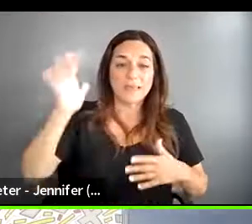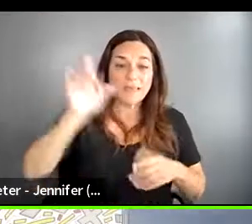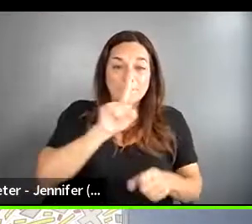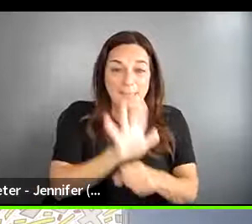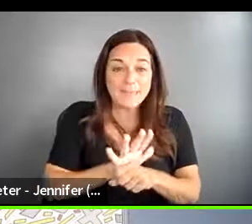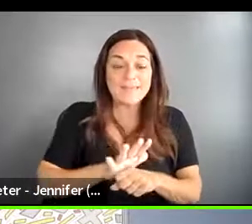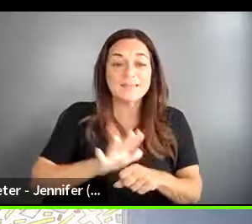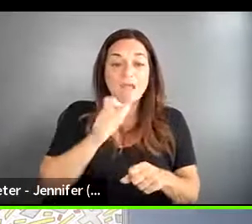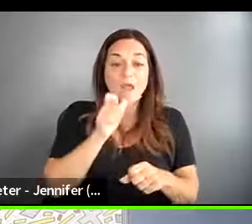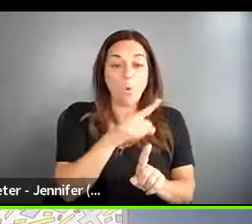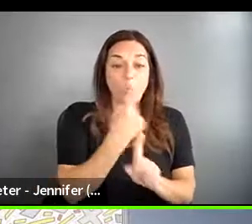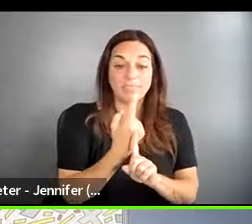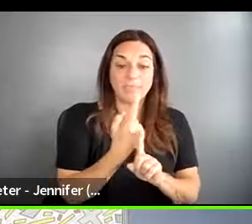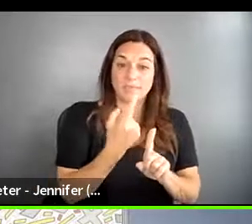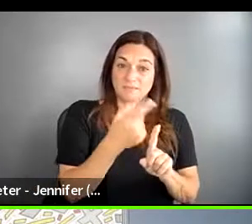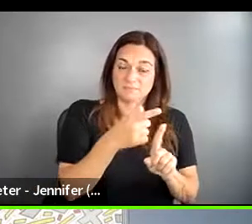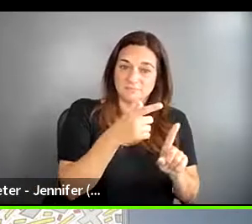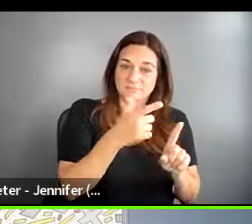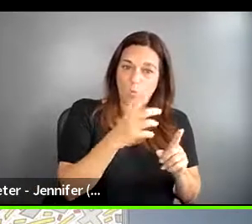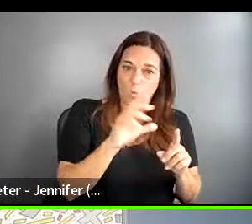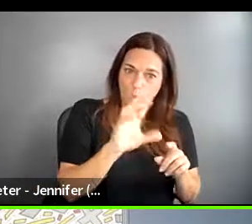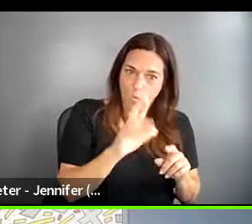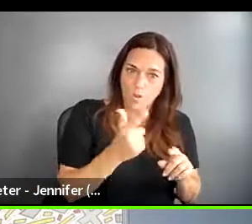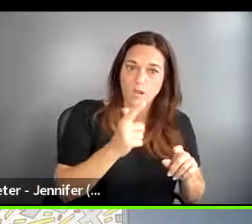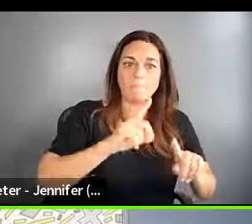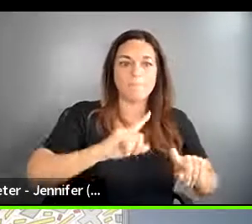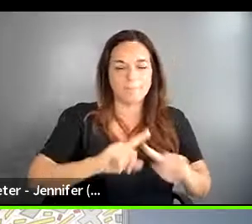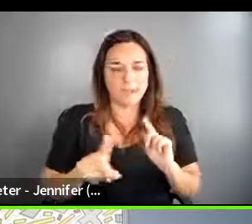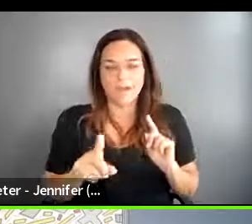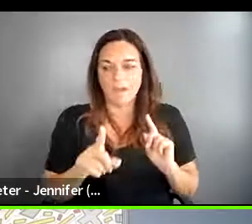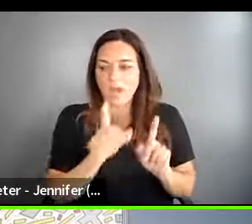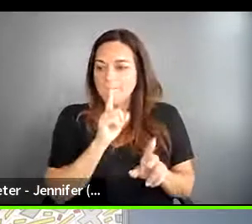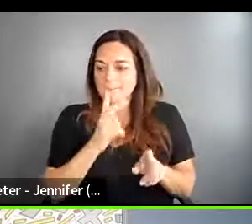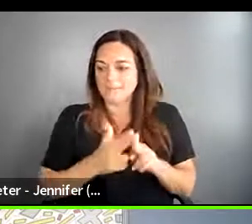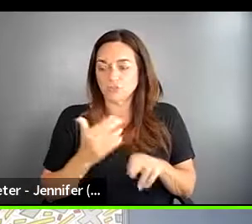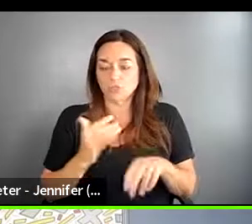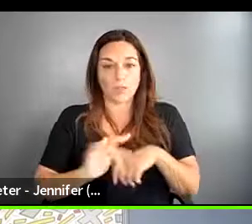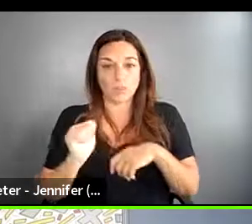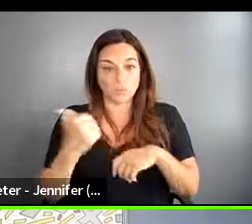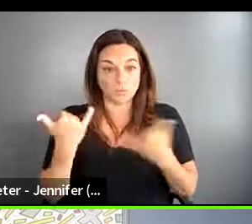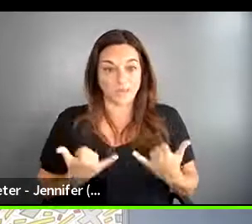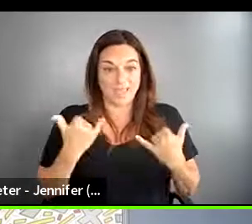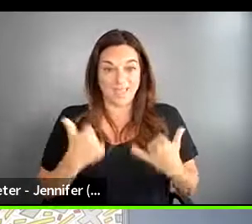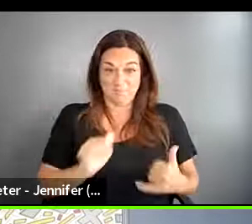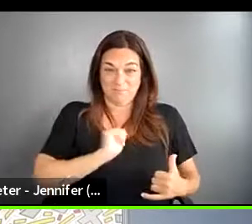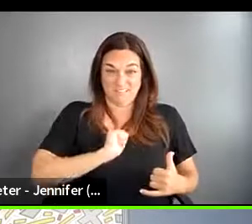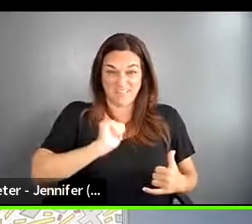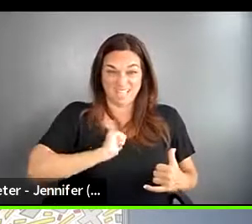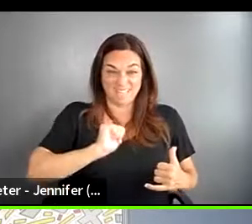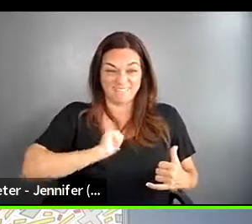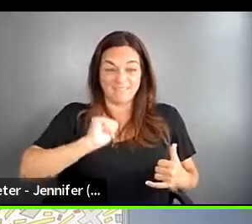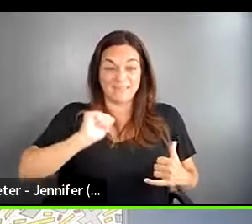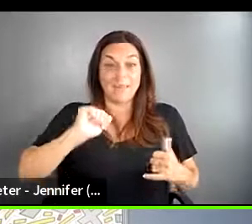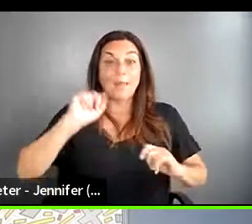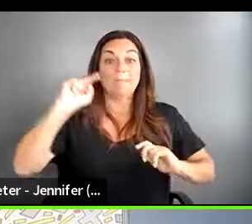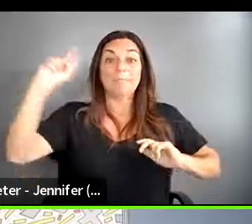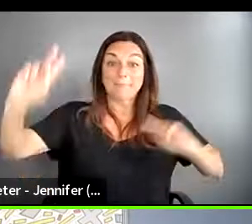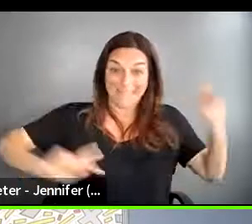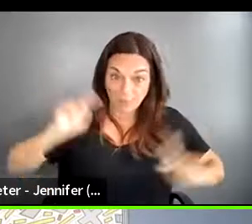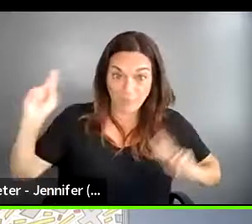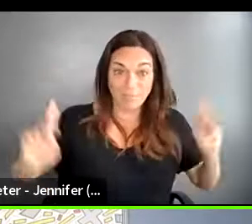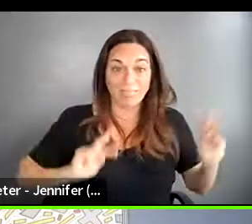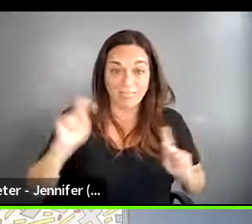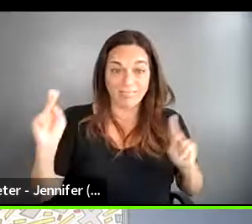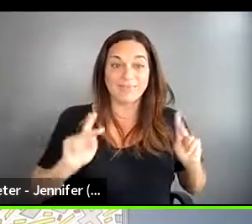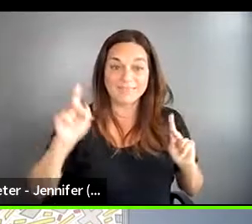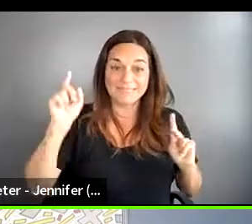the organization, but also to our communities. I think I was mentioning earlier today, I align myself with people,